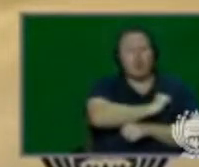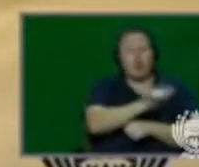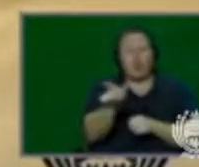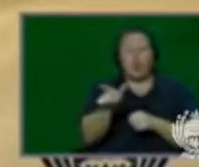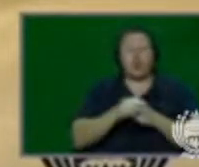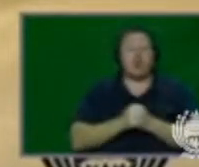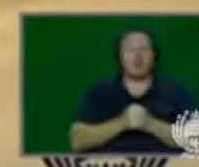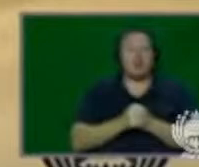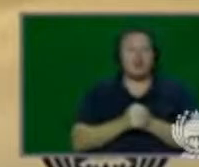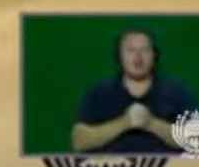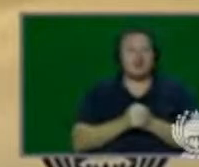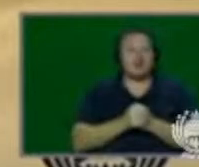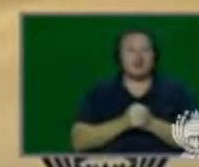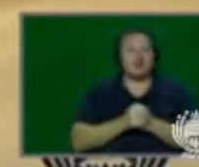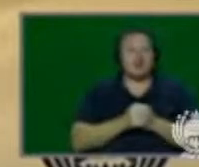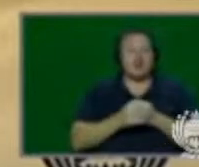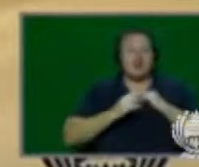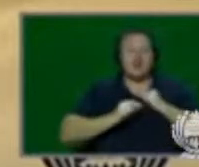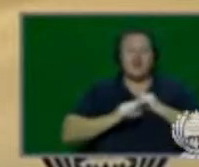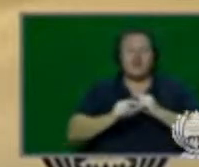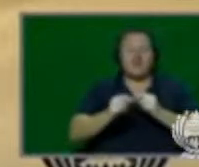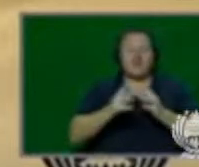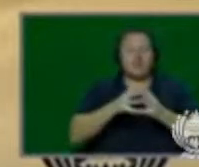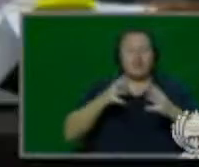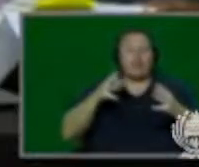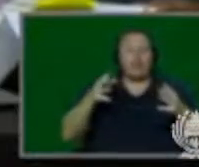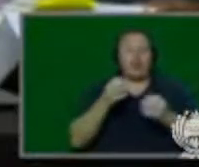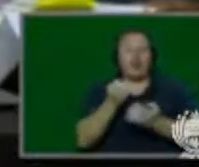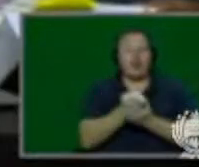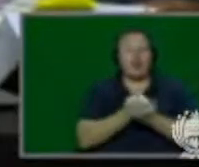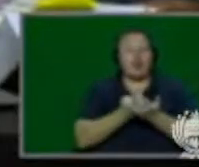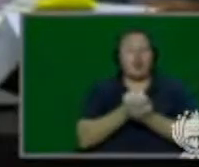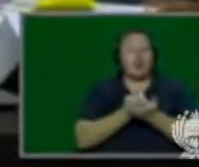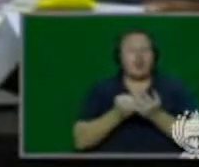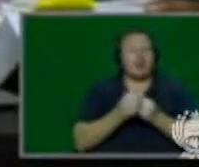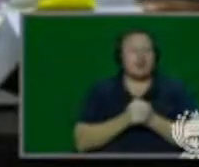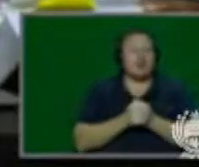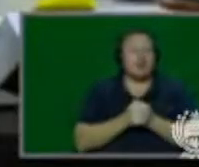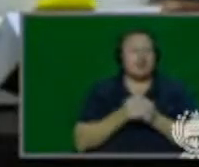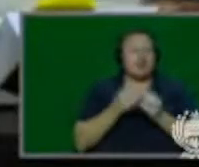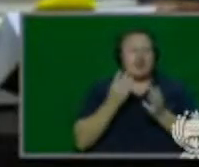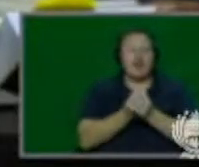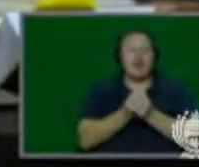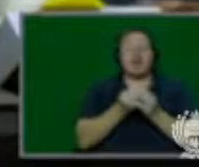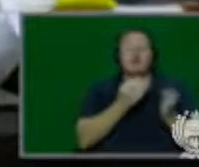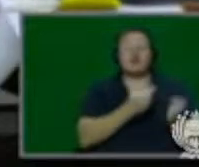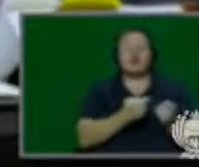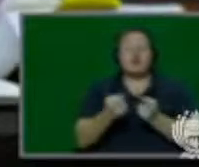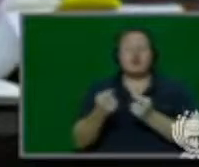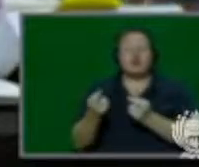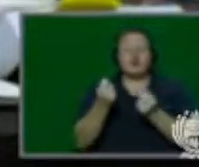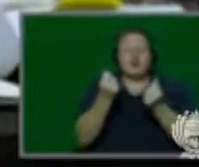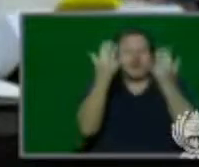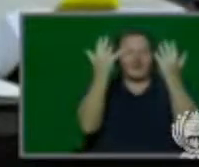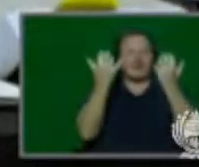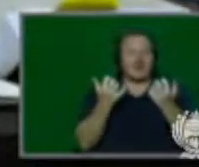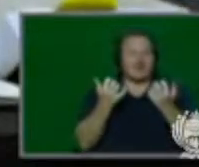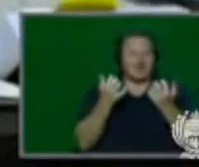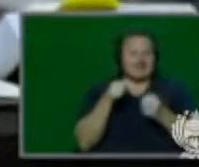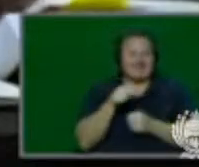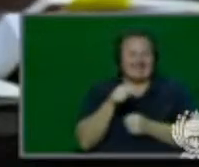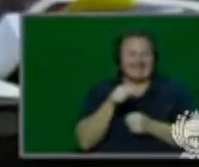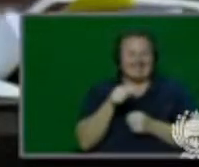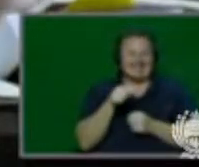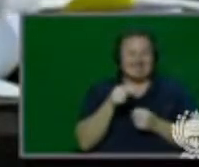A bigger, faster-growing economy and the larger fiscal resources that comes with it would give us